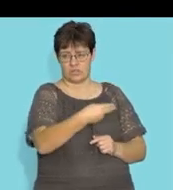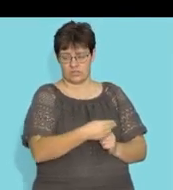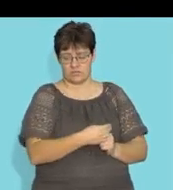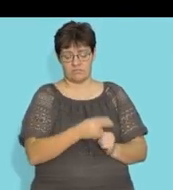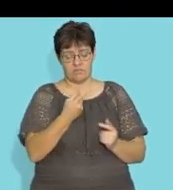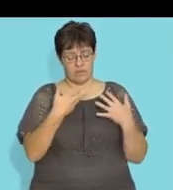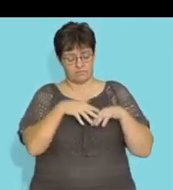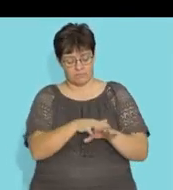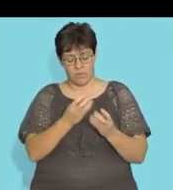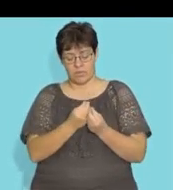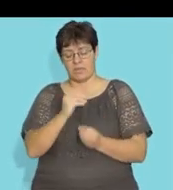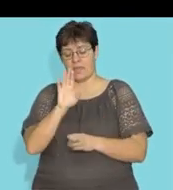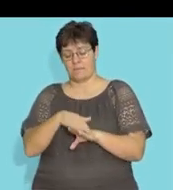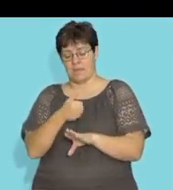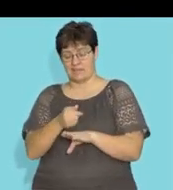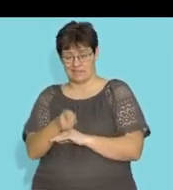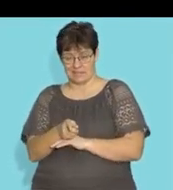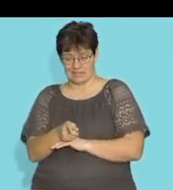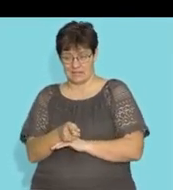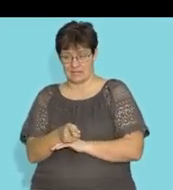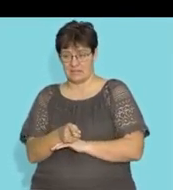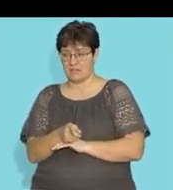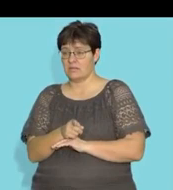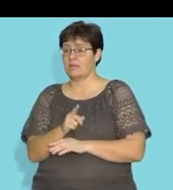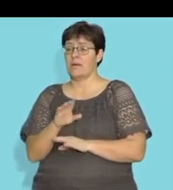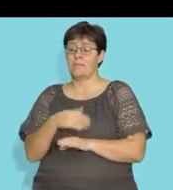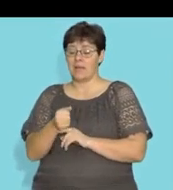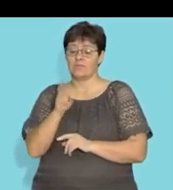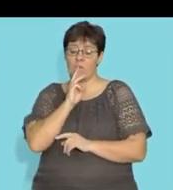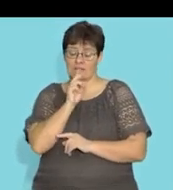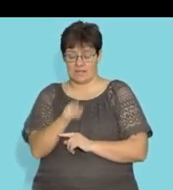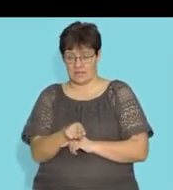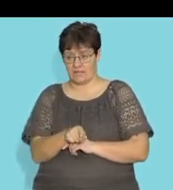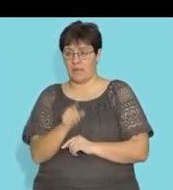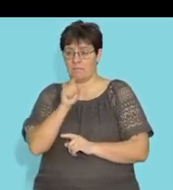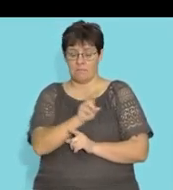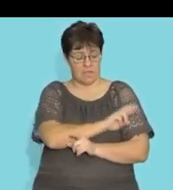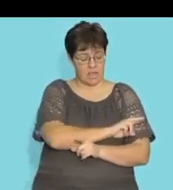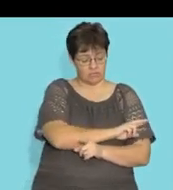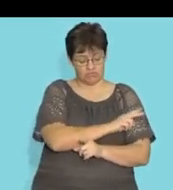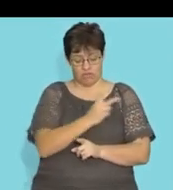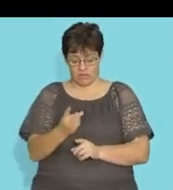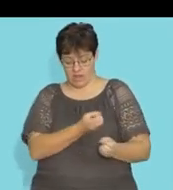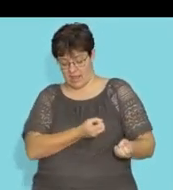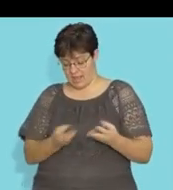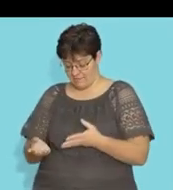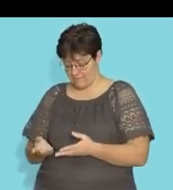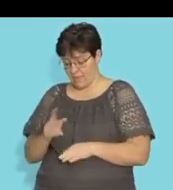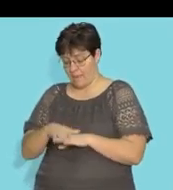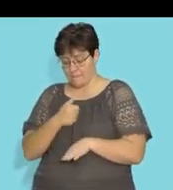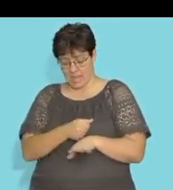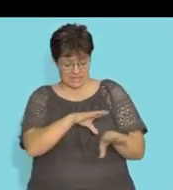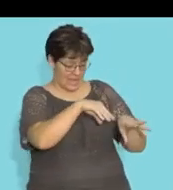acid will react with a base. But what will happen here is when your acid transfers